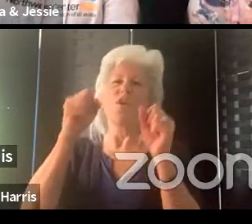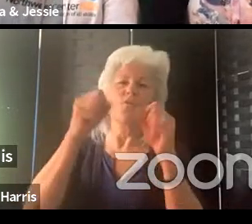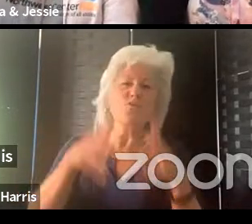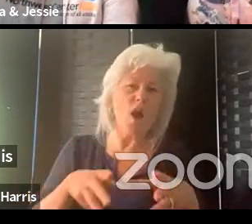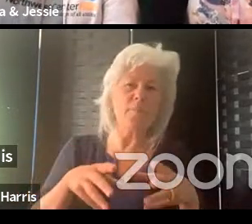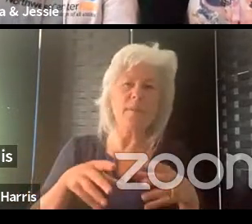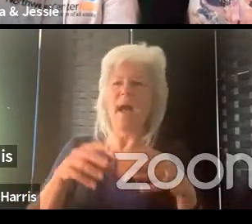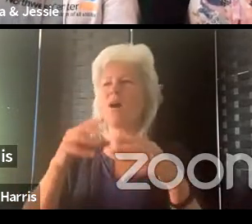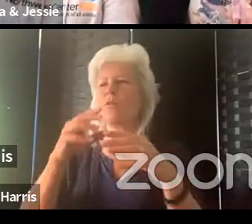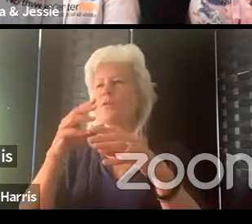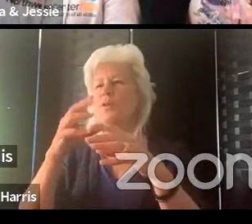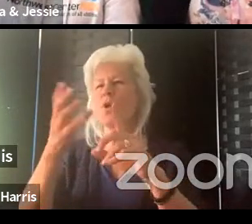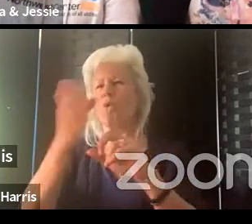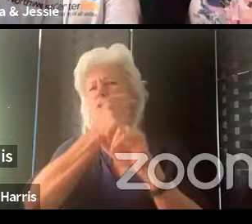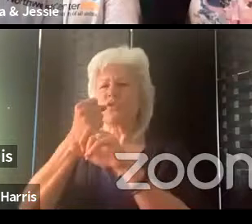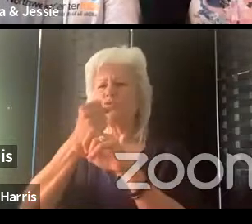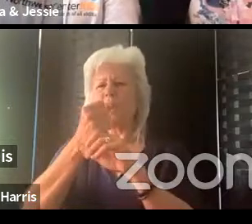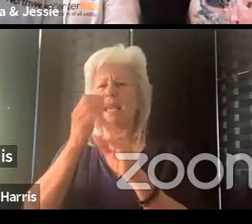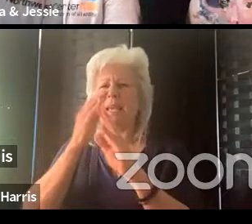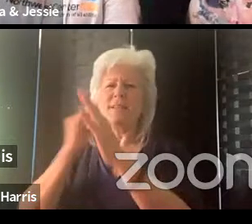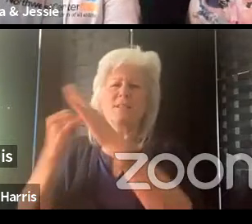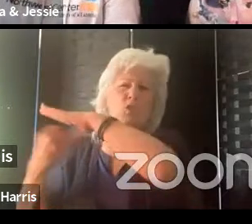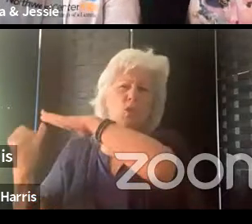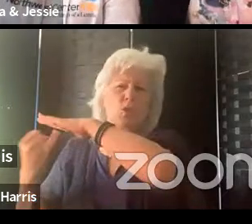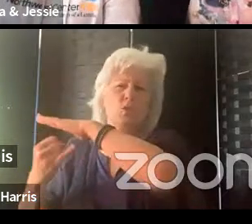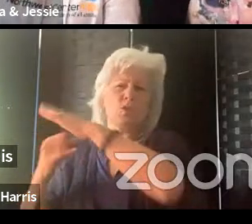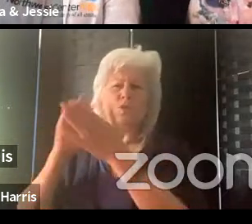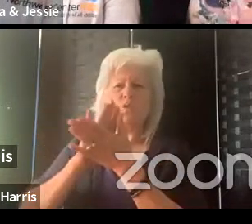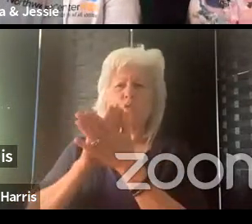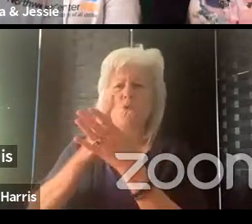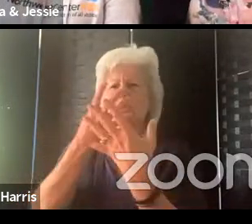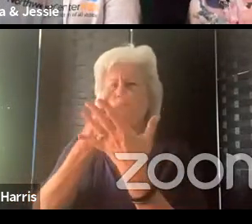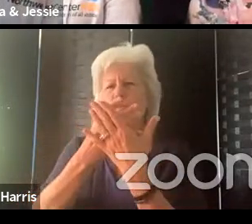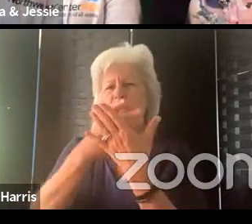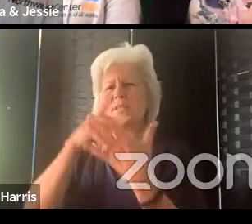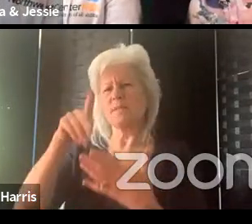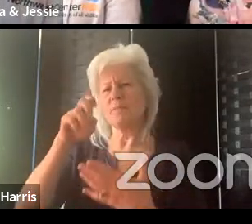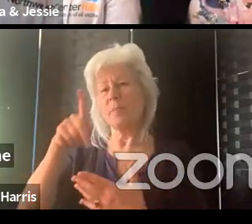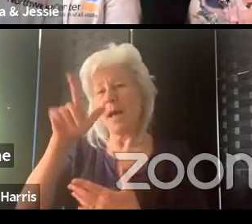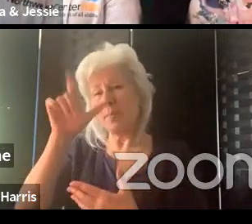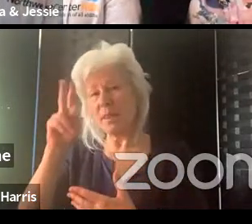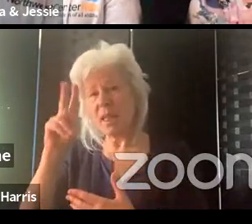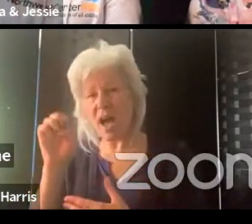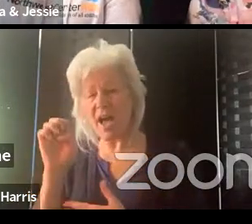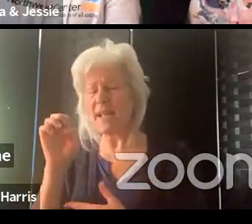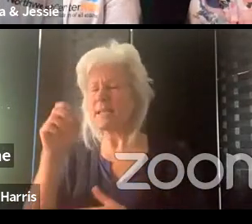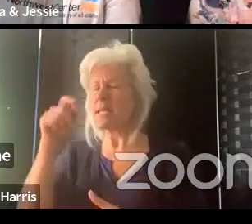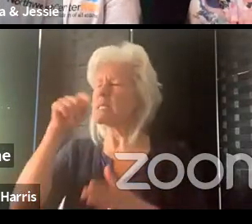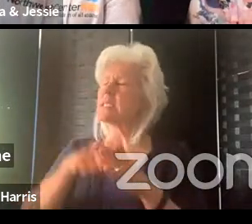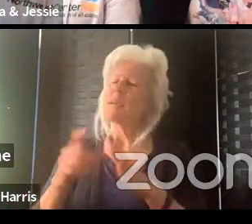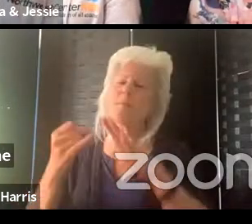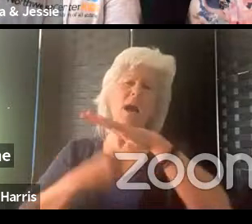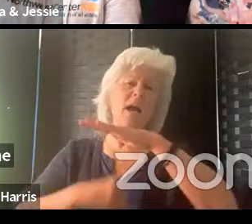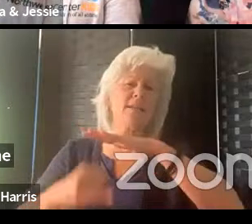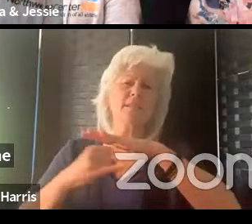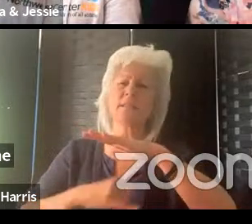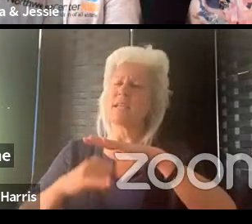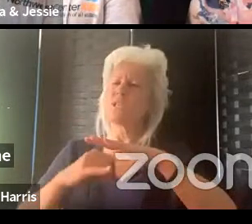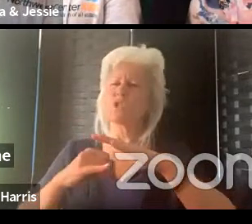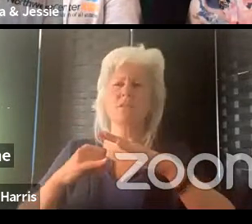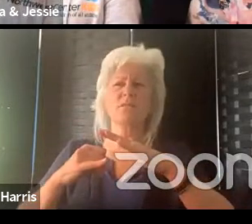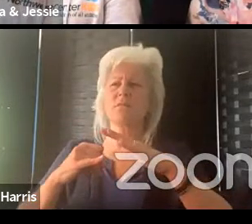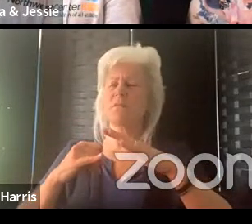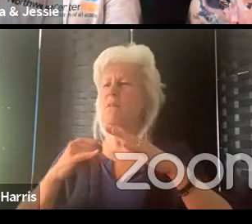and seclusion, the school-to-prison pipeline, and the deep isolation and helplessness that families and